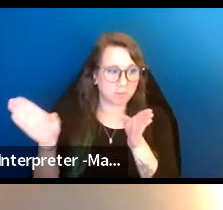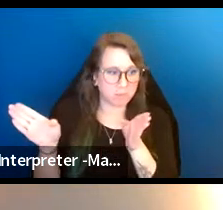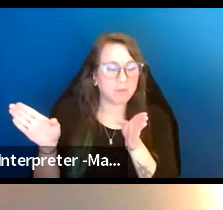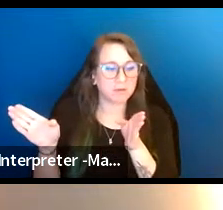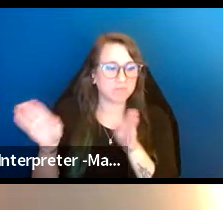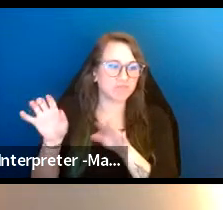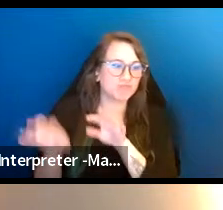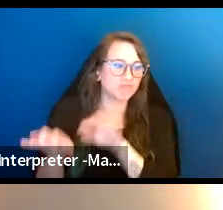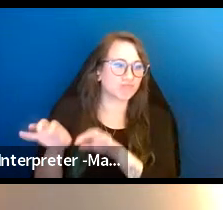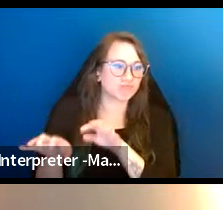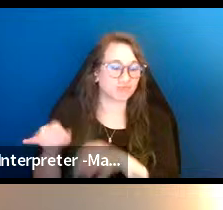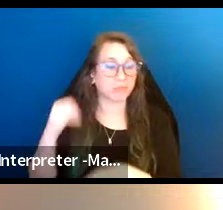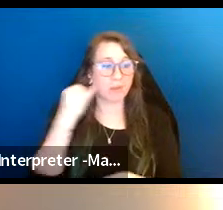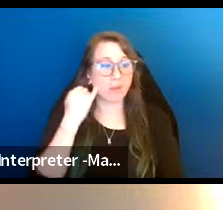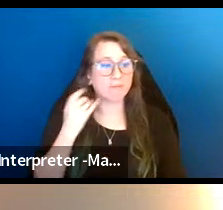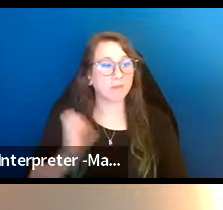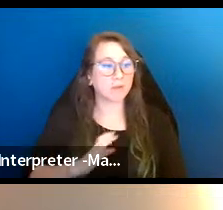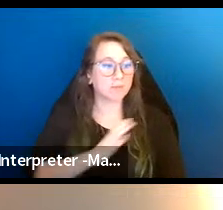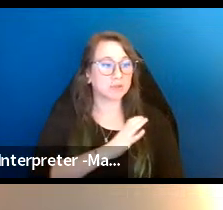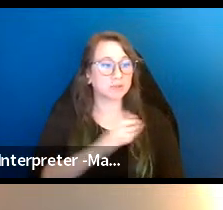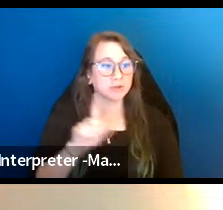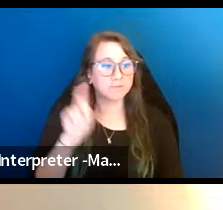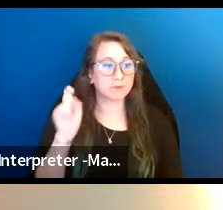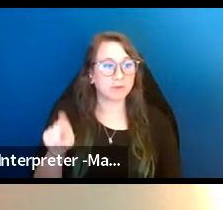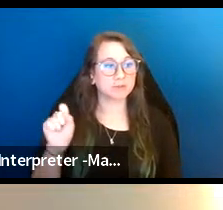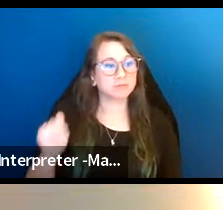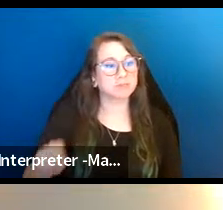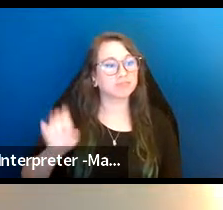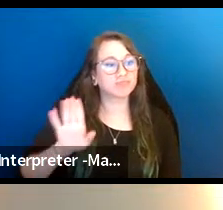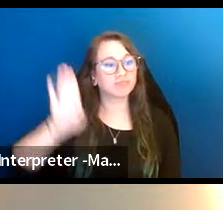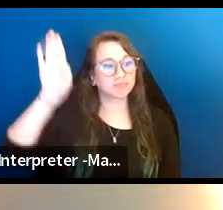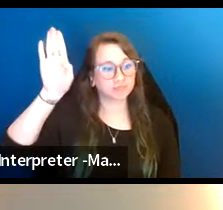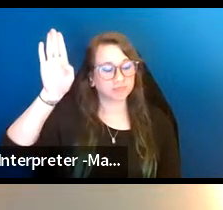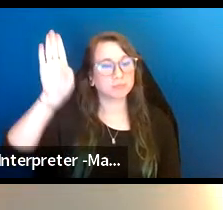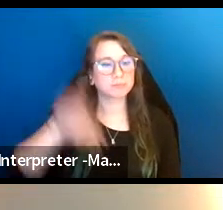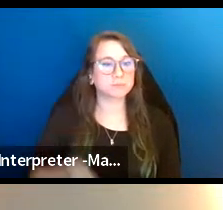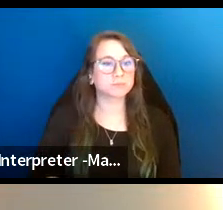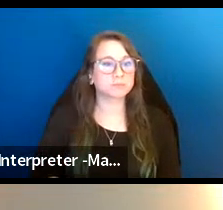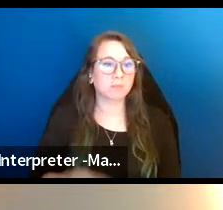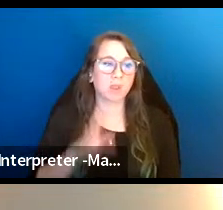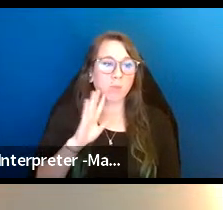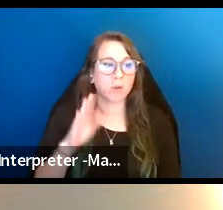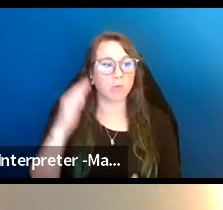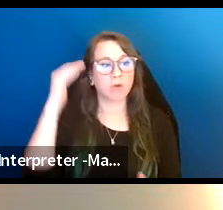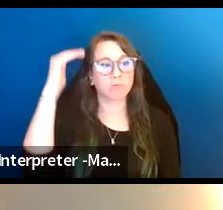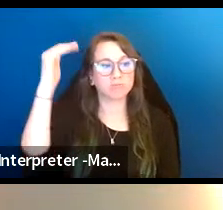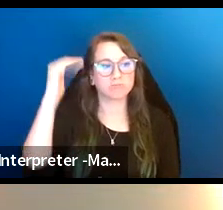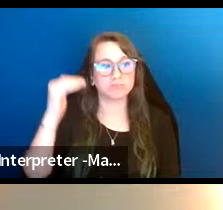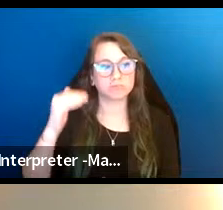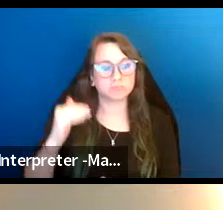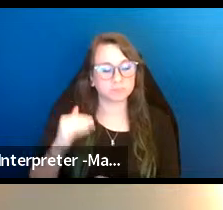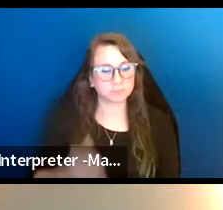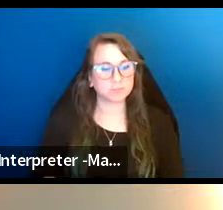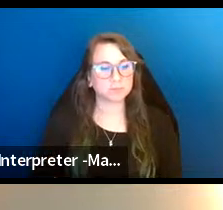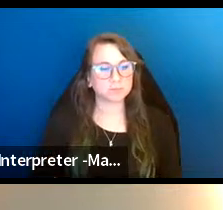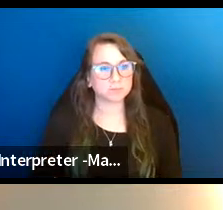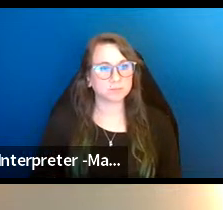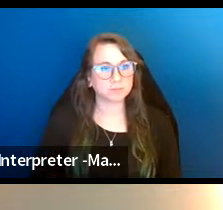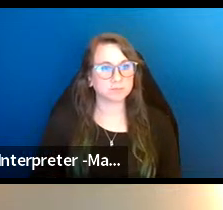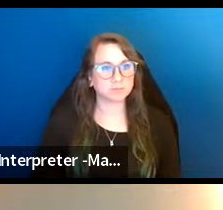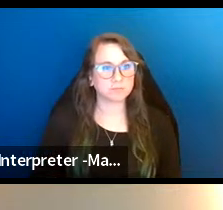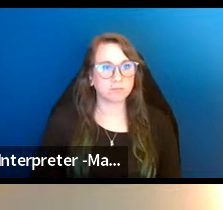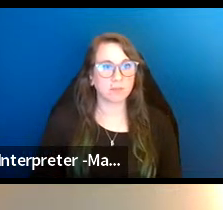and if a commissioner has a question, they can raise their hand, and we'll go down the roll from there. As